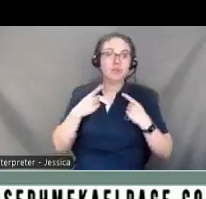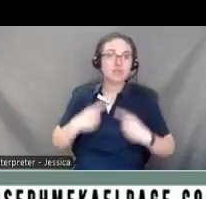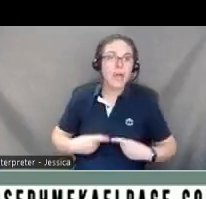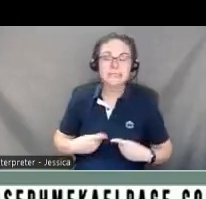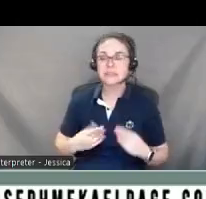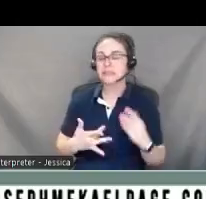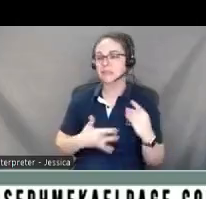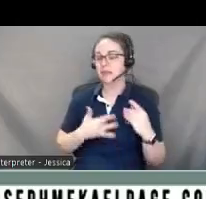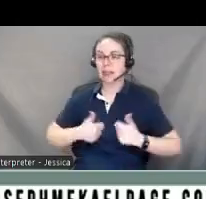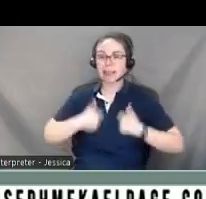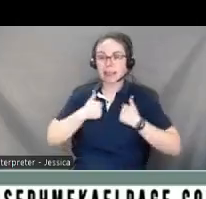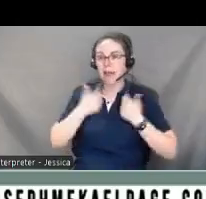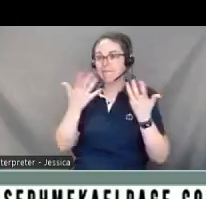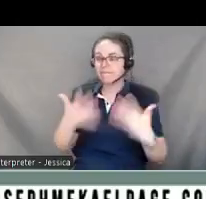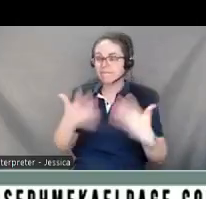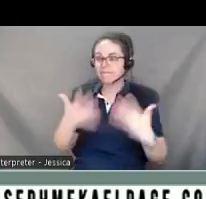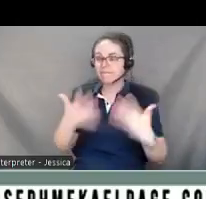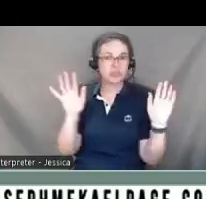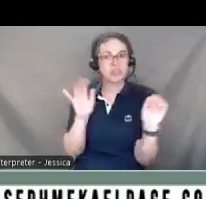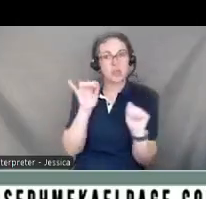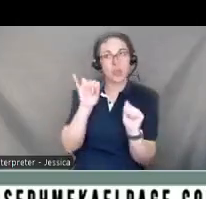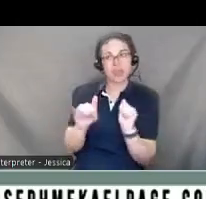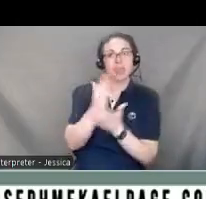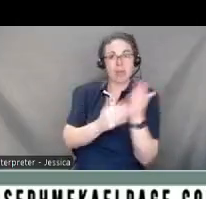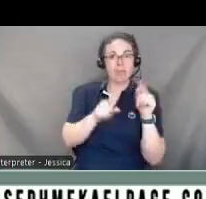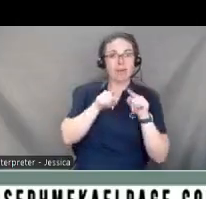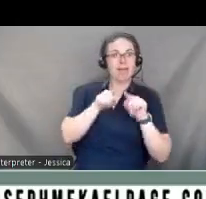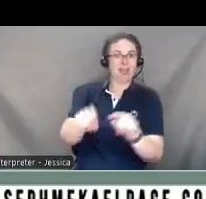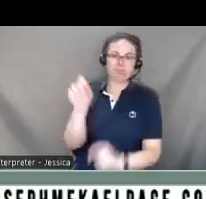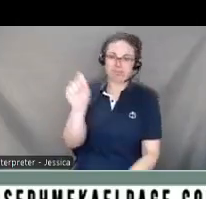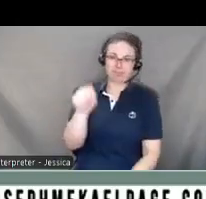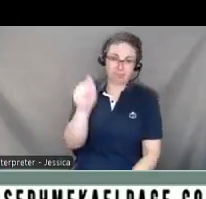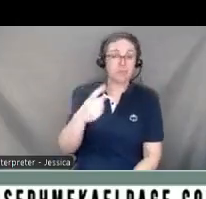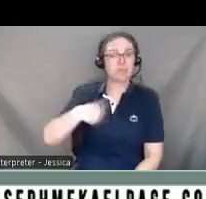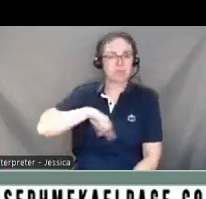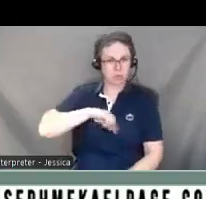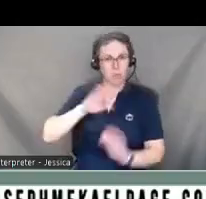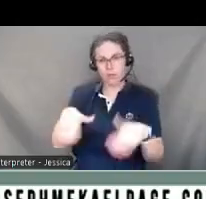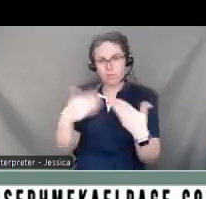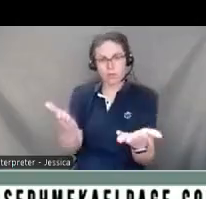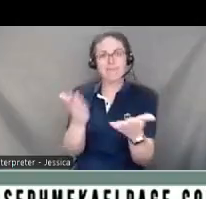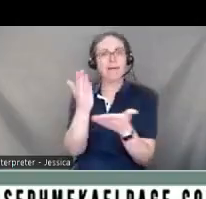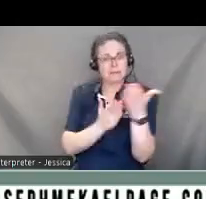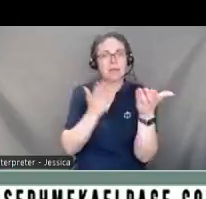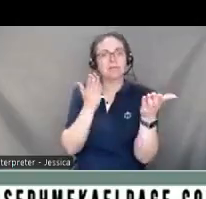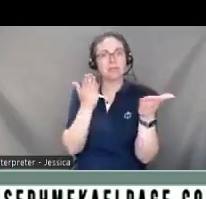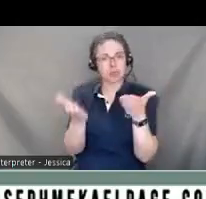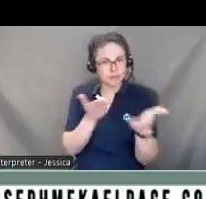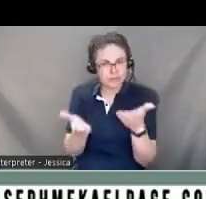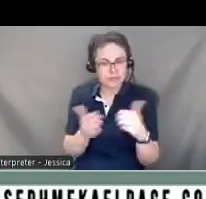them. So that part aligns. Whereas we do provide some services for that, where we have our